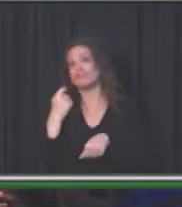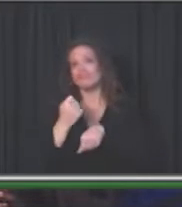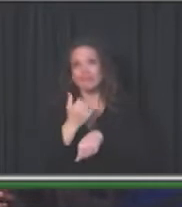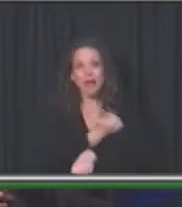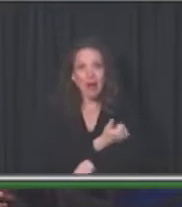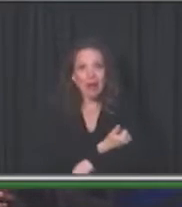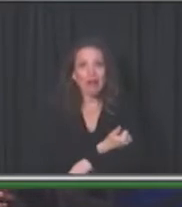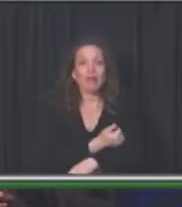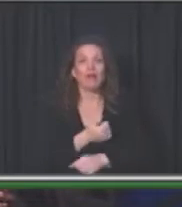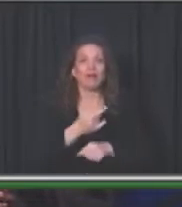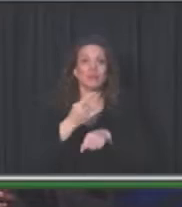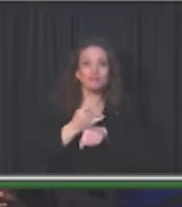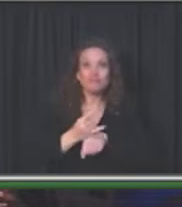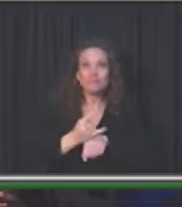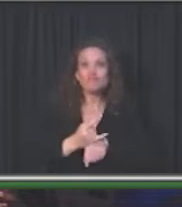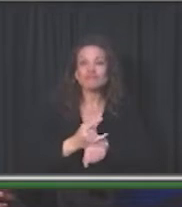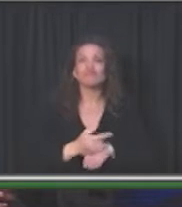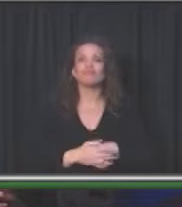and an alcoholic,